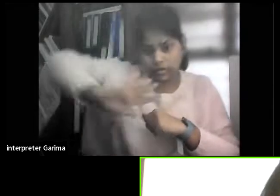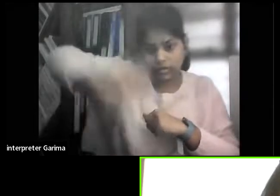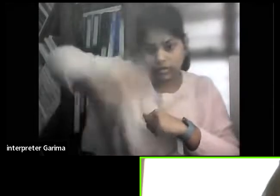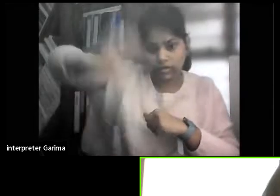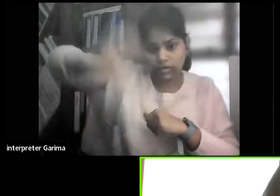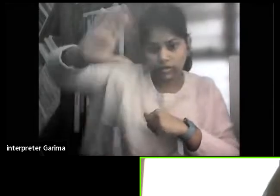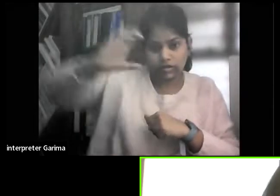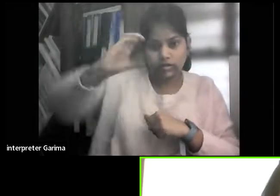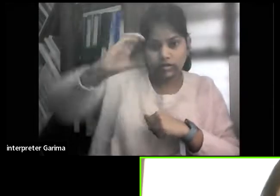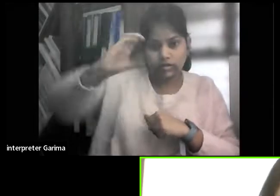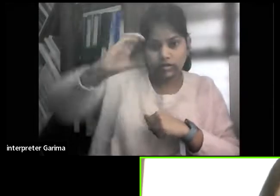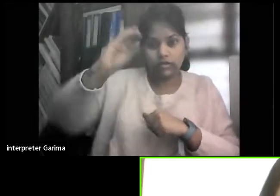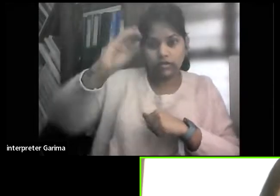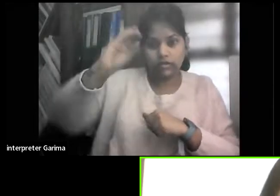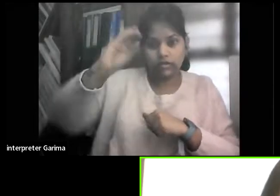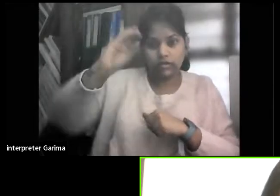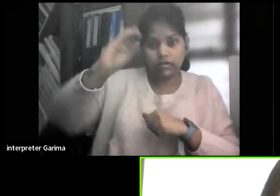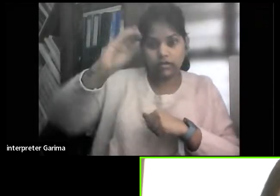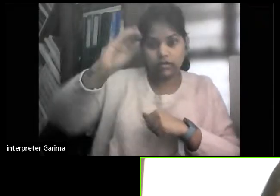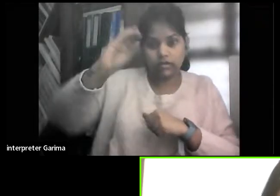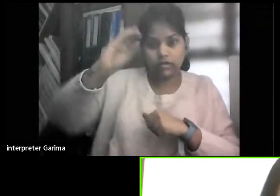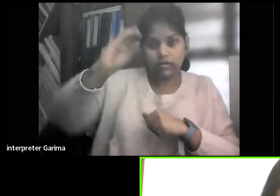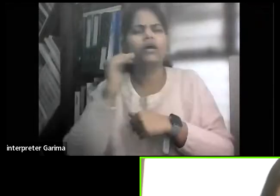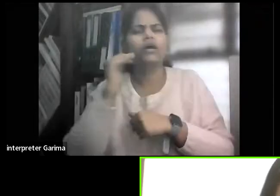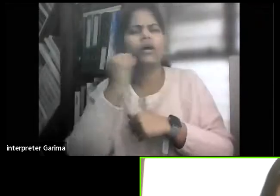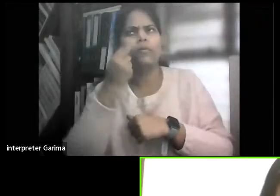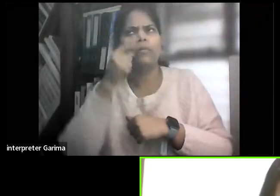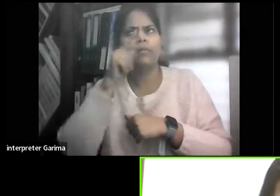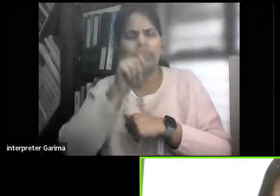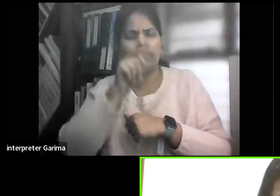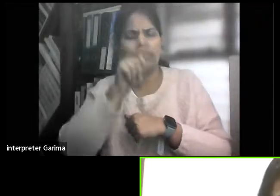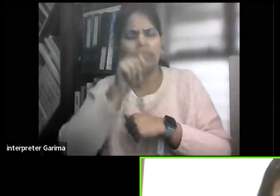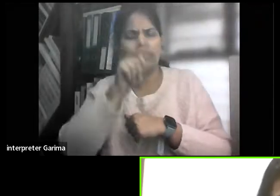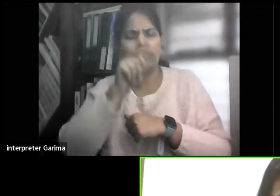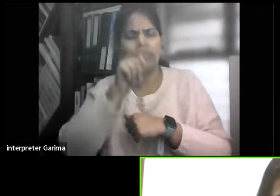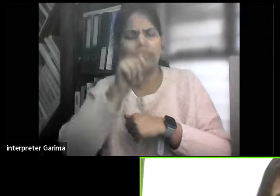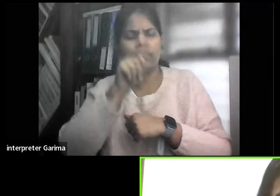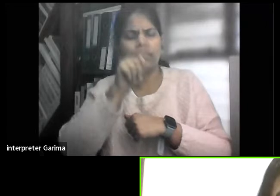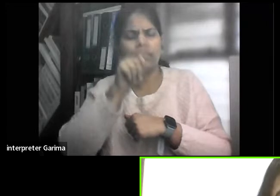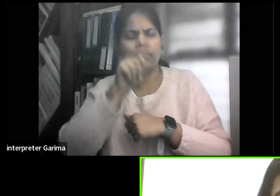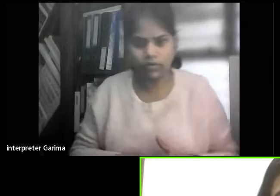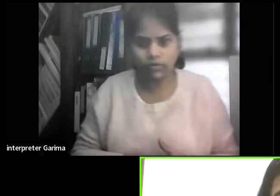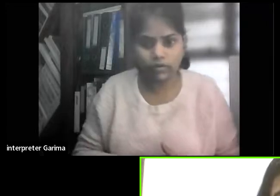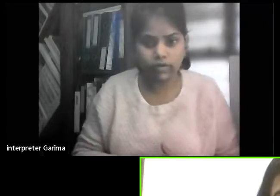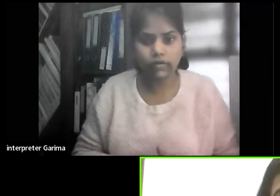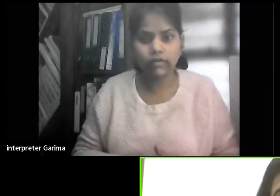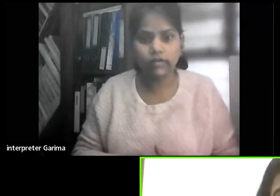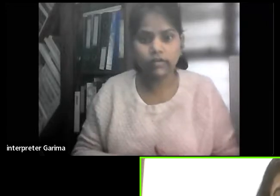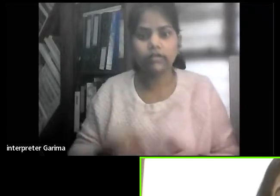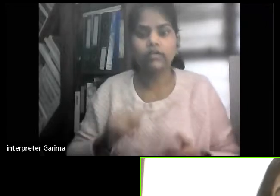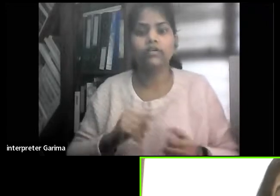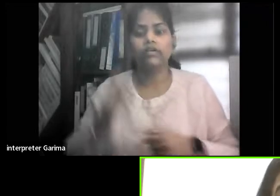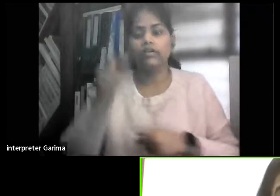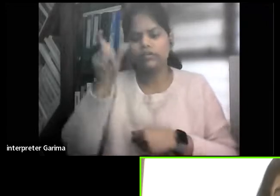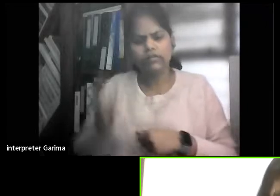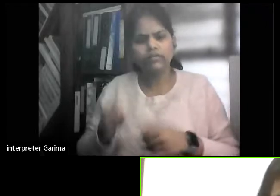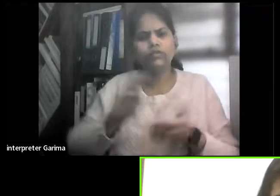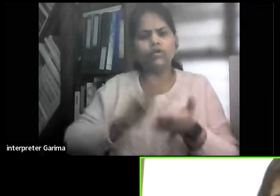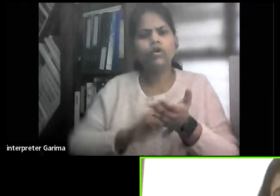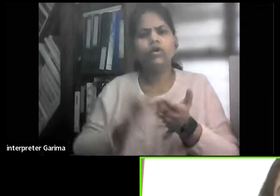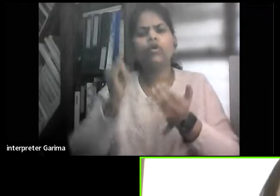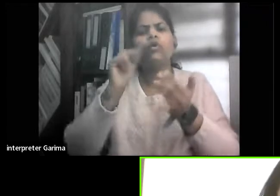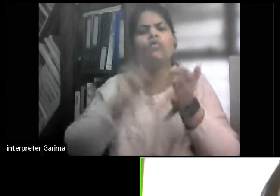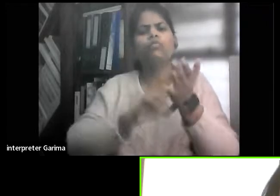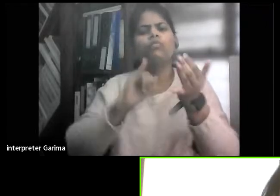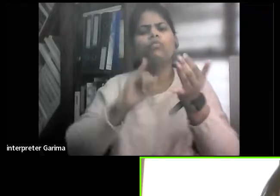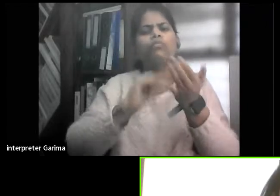more recent Urmi Mala Sarkar Munshi's work, The Noted Steps Recontextualizing Female